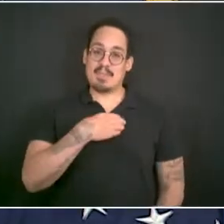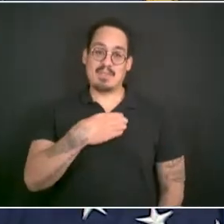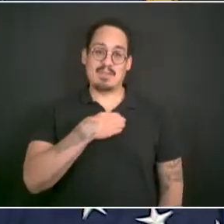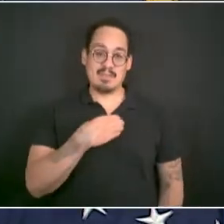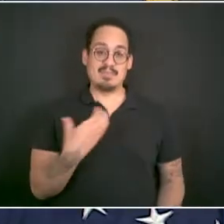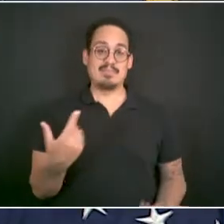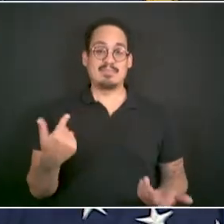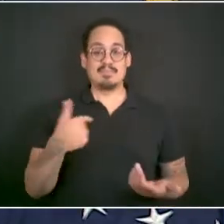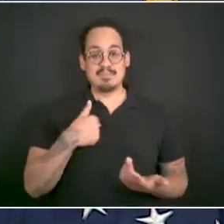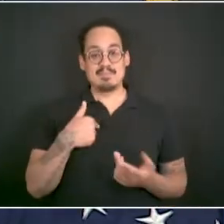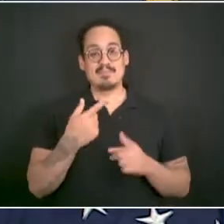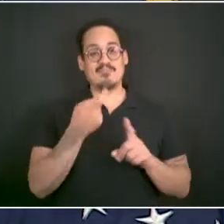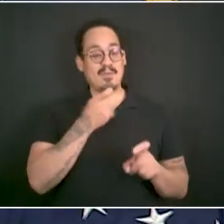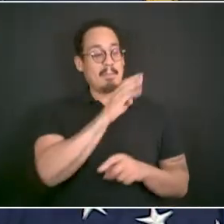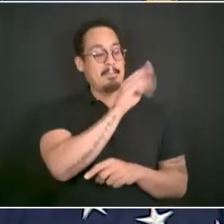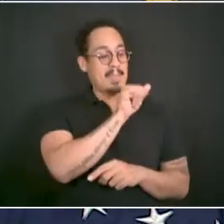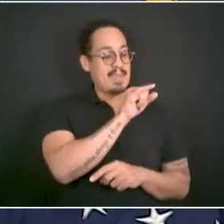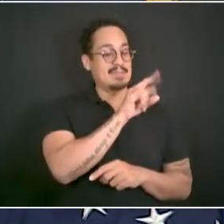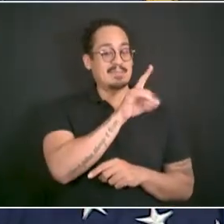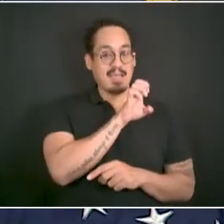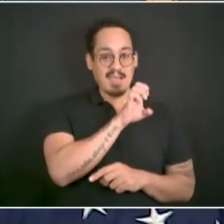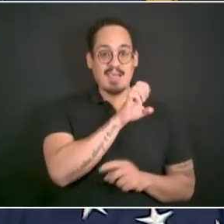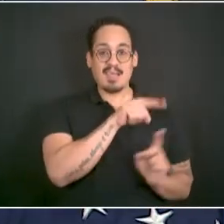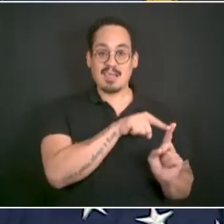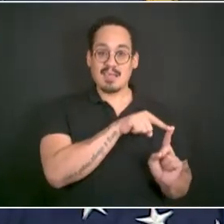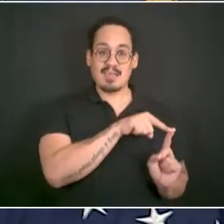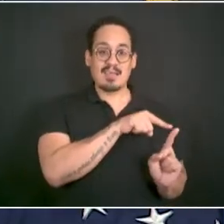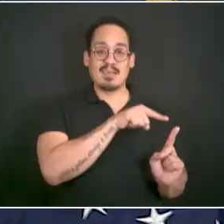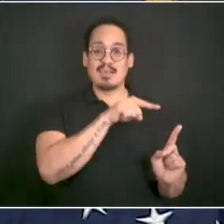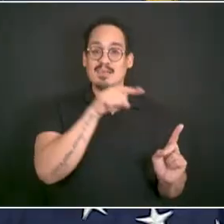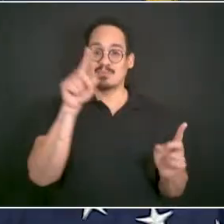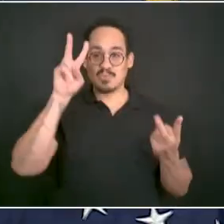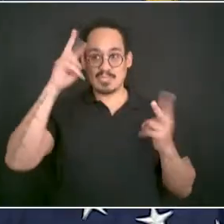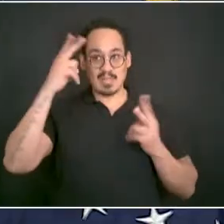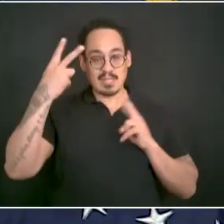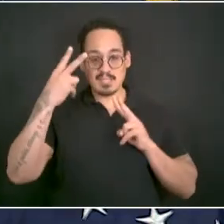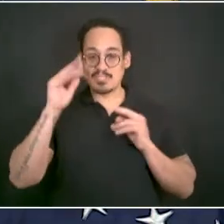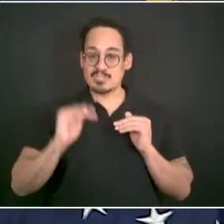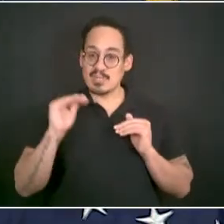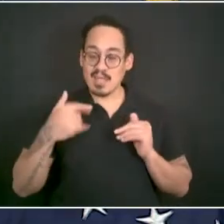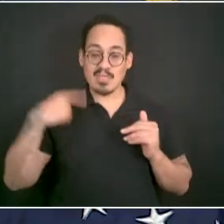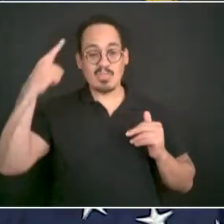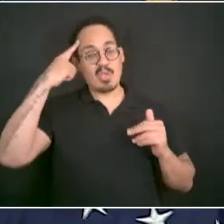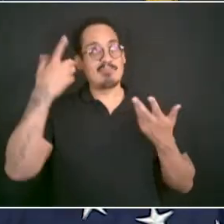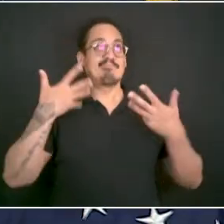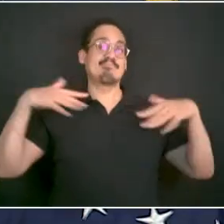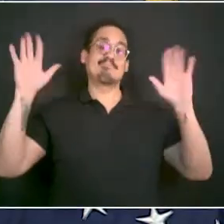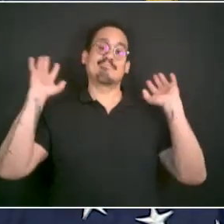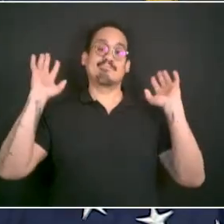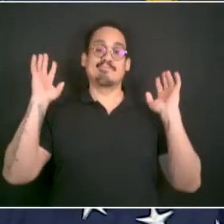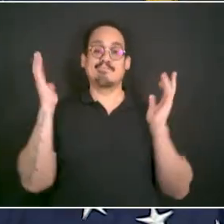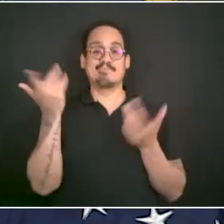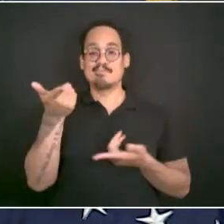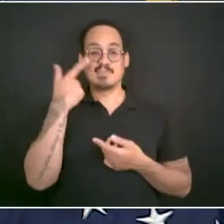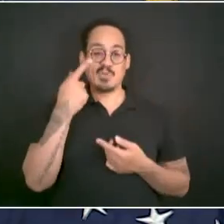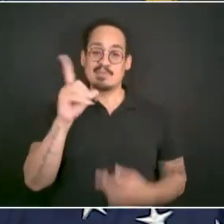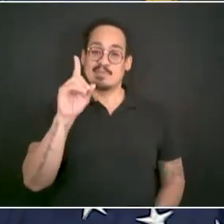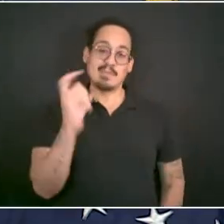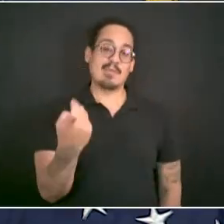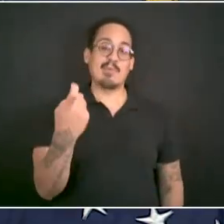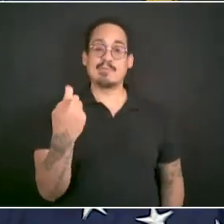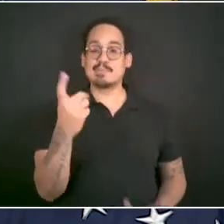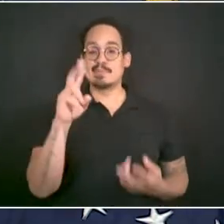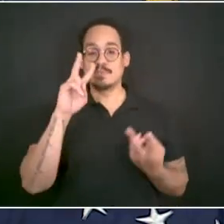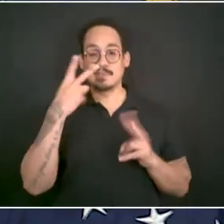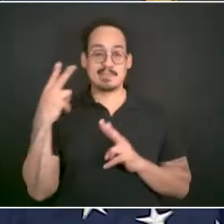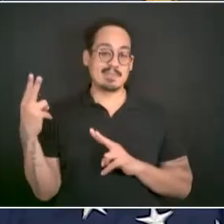from Bayside, this dyslexia child that thought he was dumb because he's undiagnosed dyslexia, and